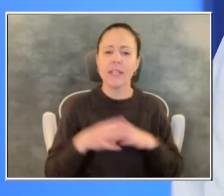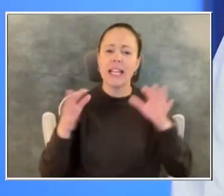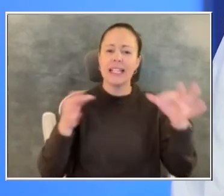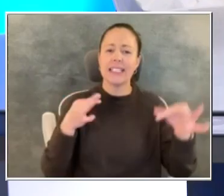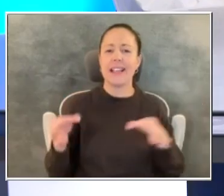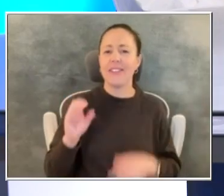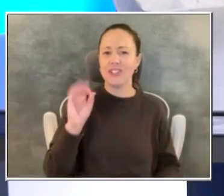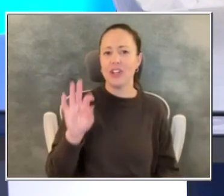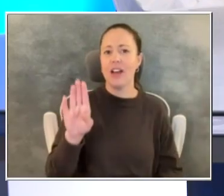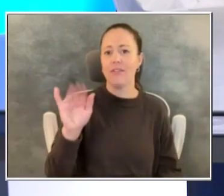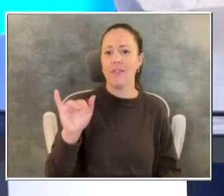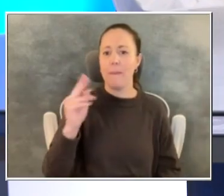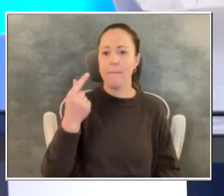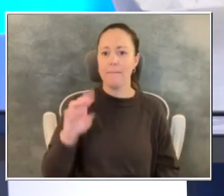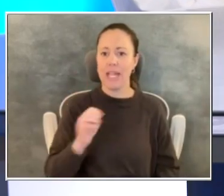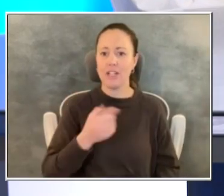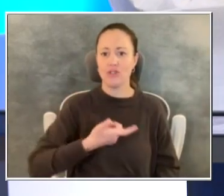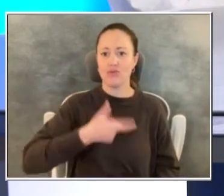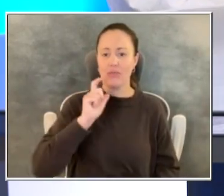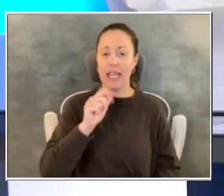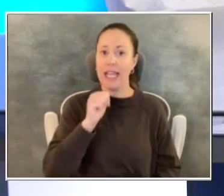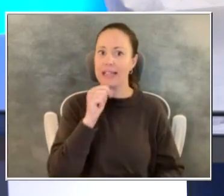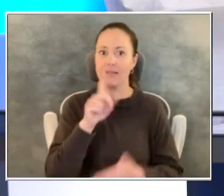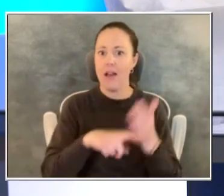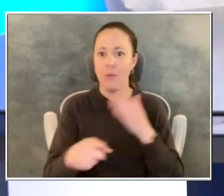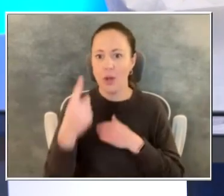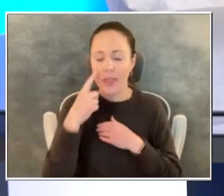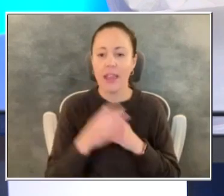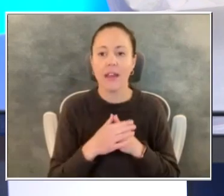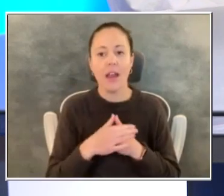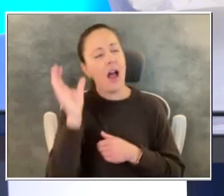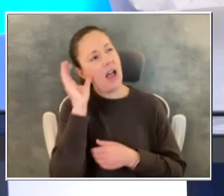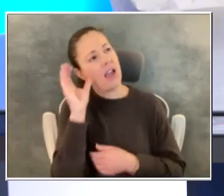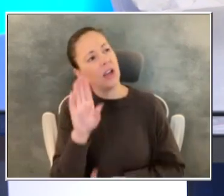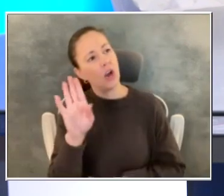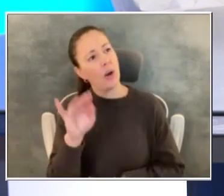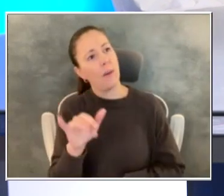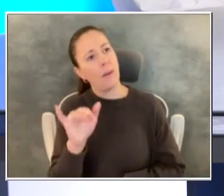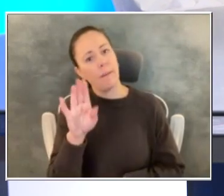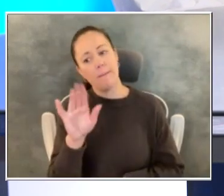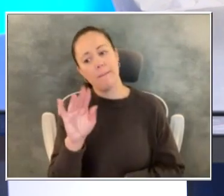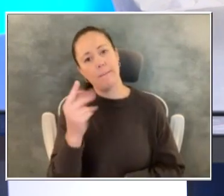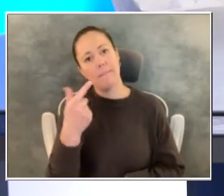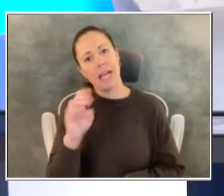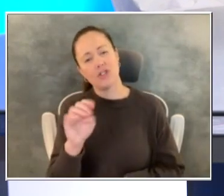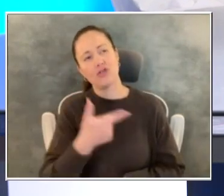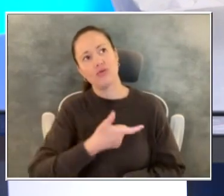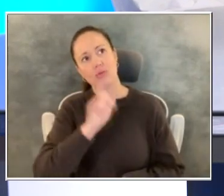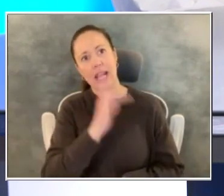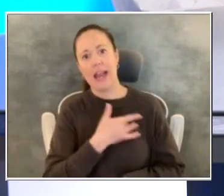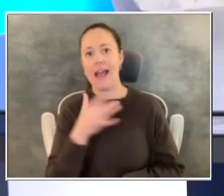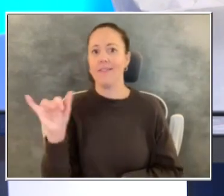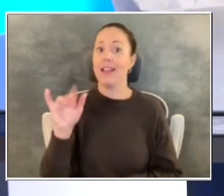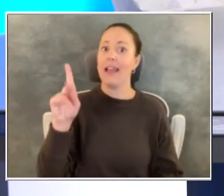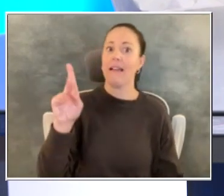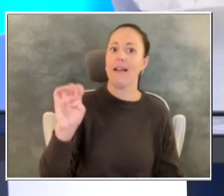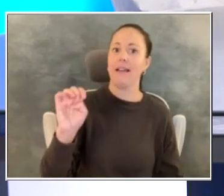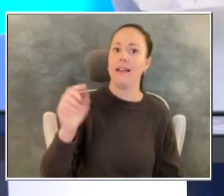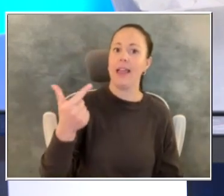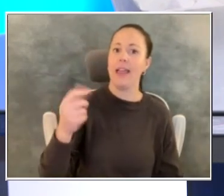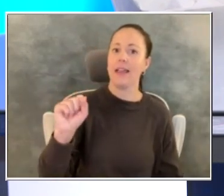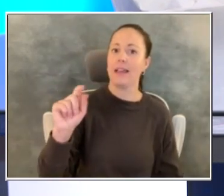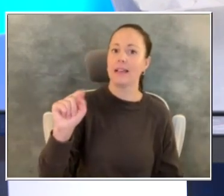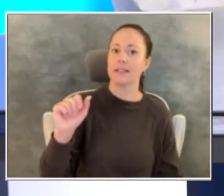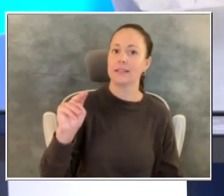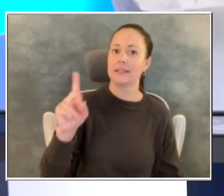you think in the movies. When I hear binge drinking, I picture someone doing a keg stand and chugging beer after beer. This could be, I think